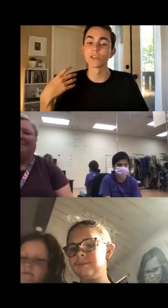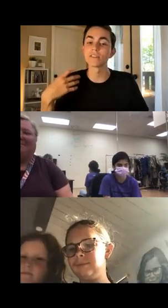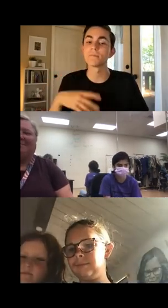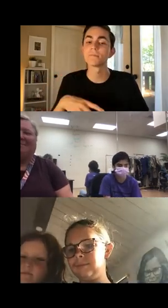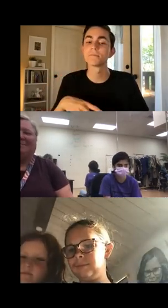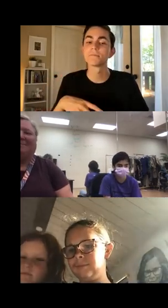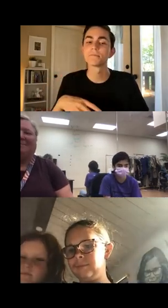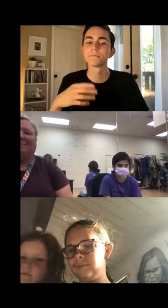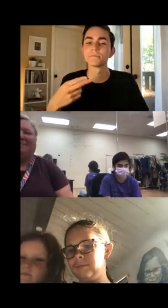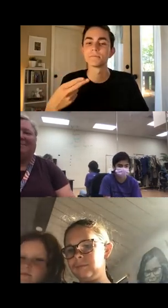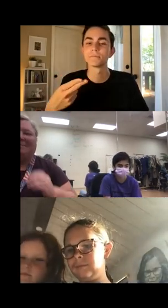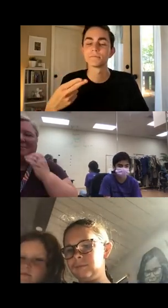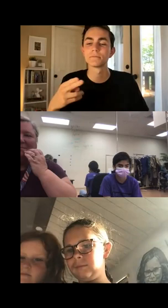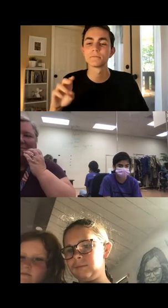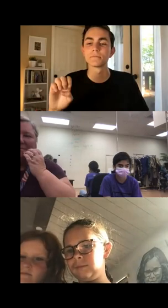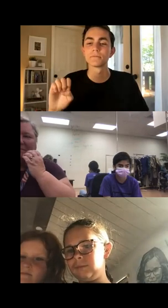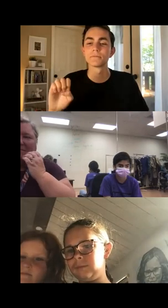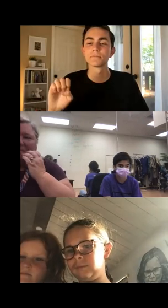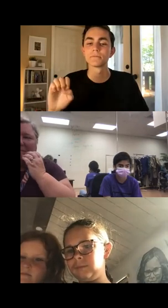Longer this time.